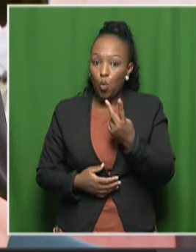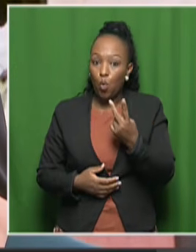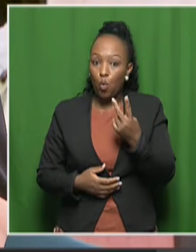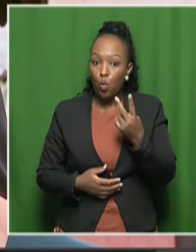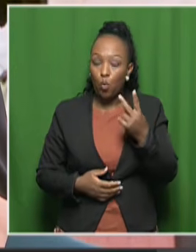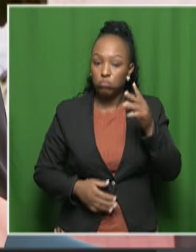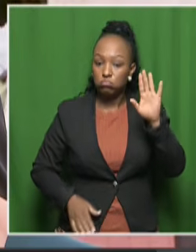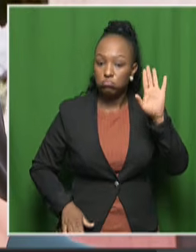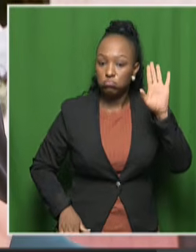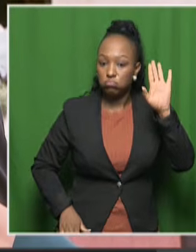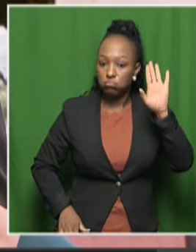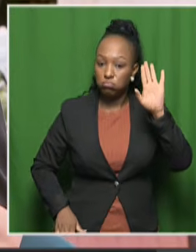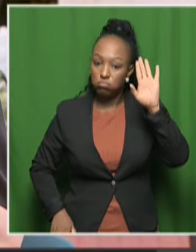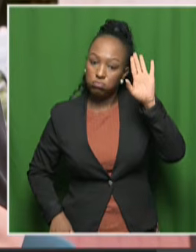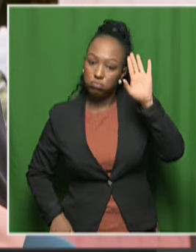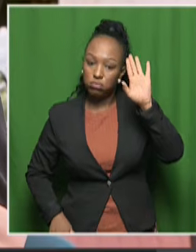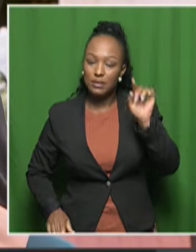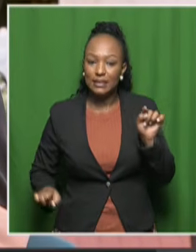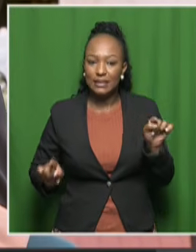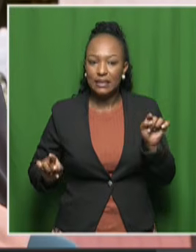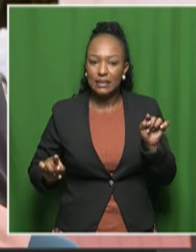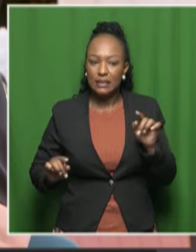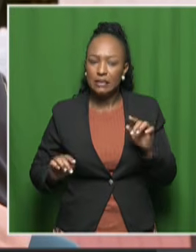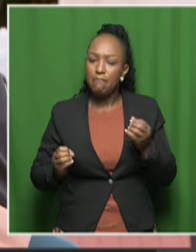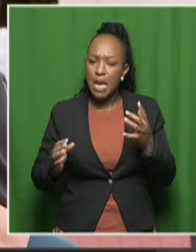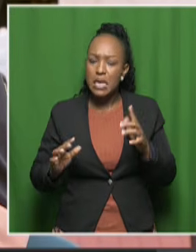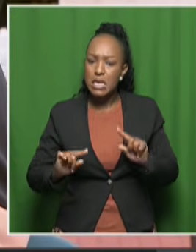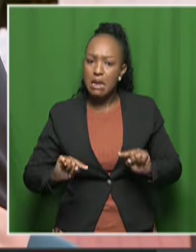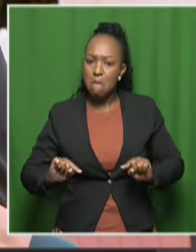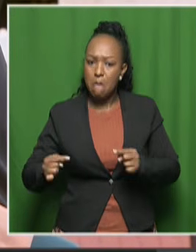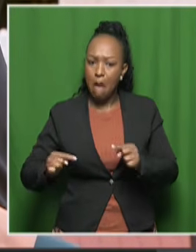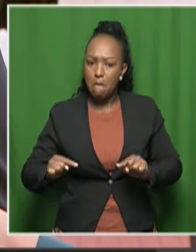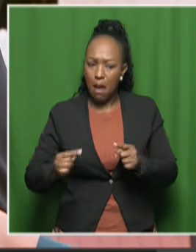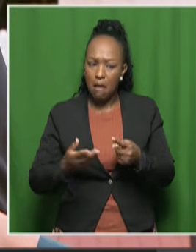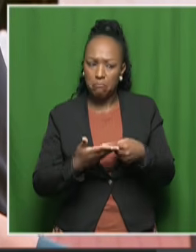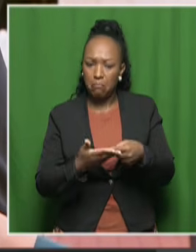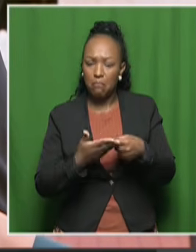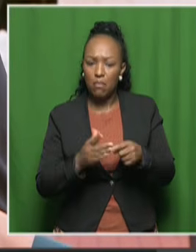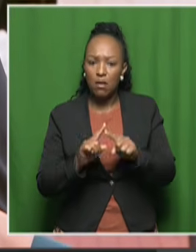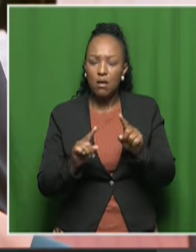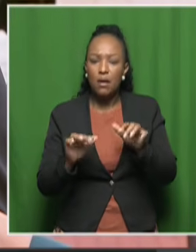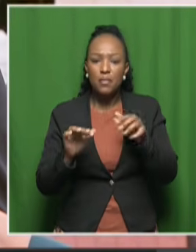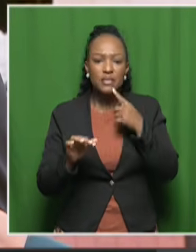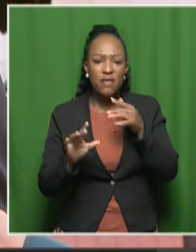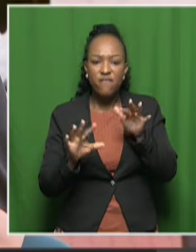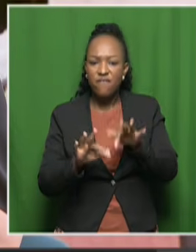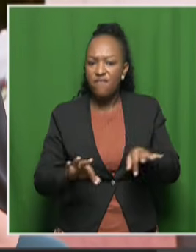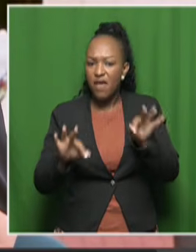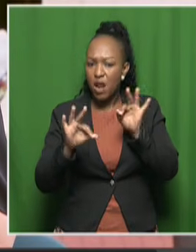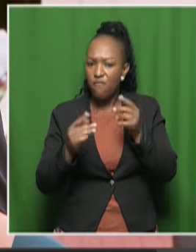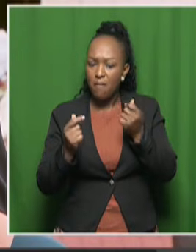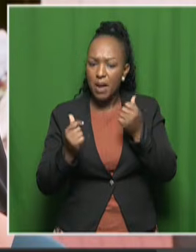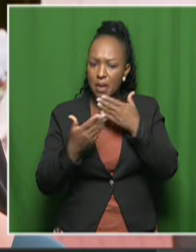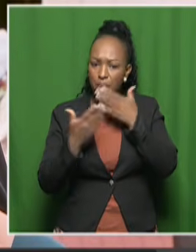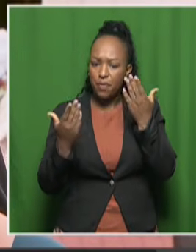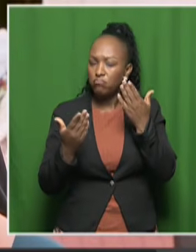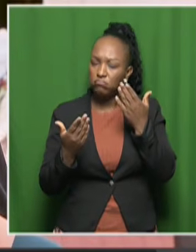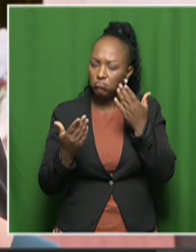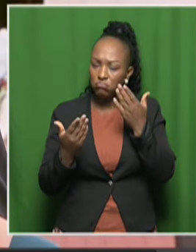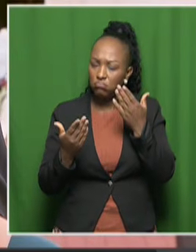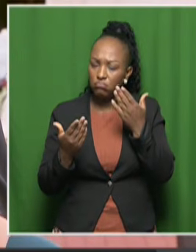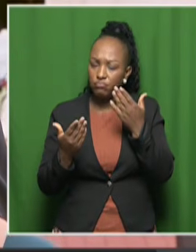a debate. But what is good about it? People are not saying that there's no value for money. There was no value for money. They